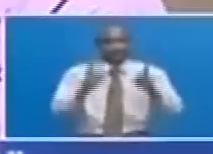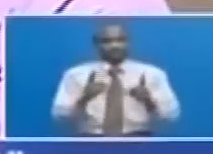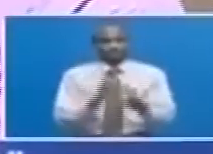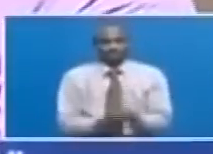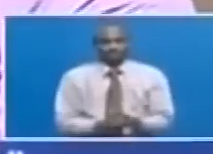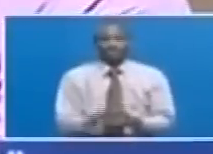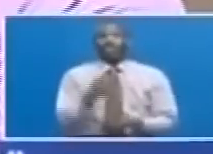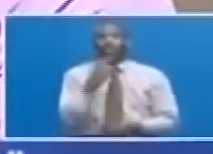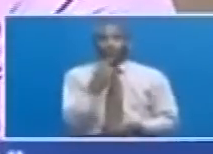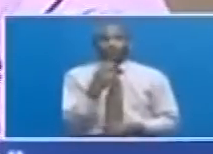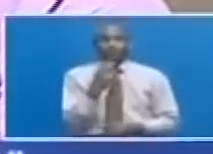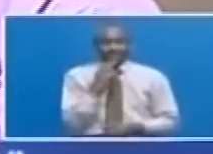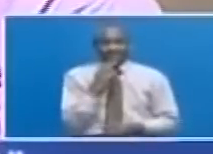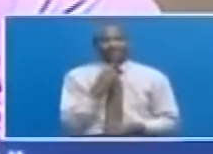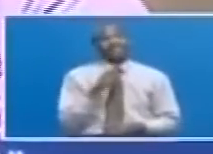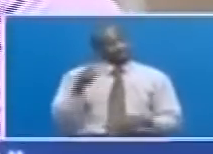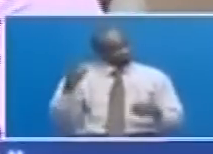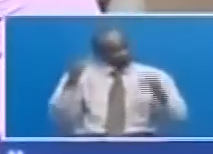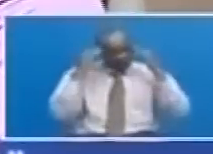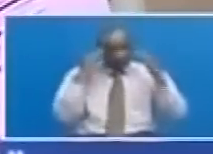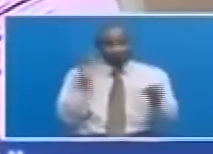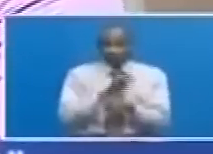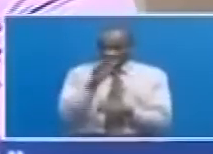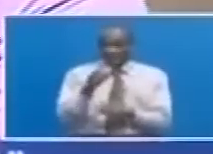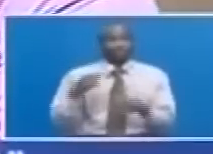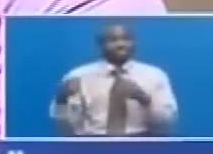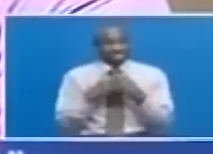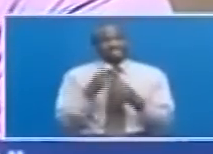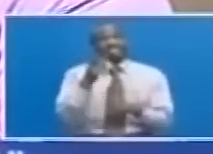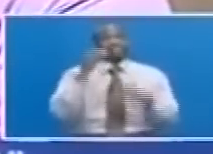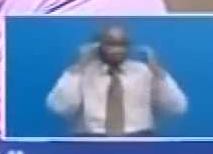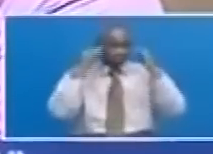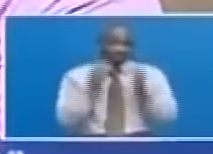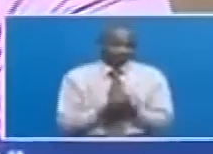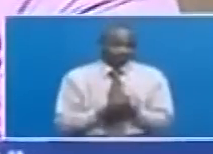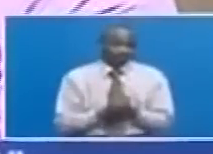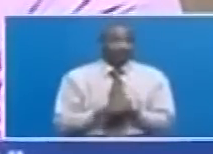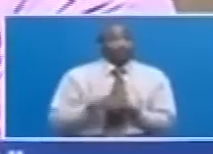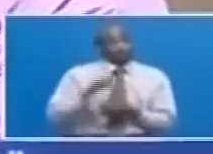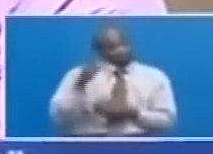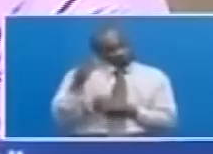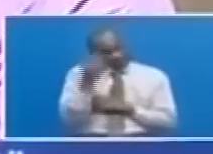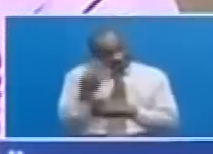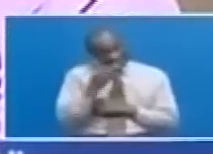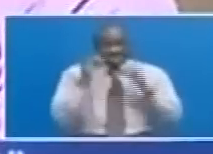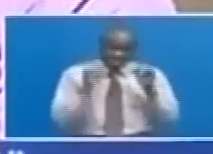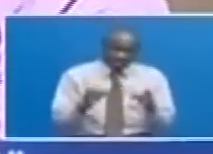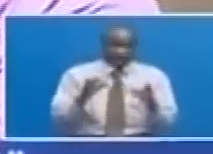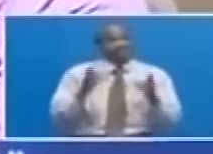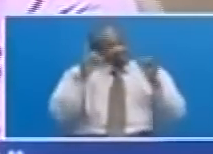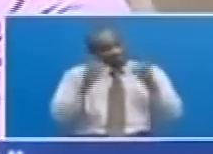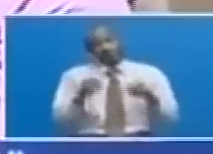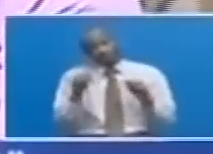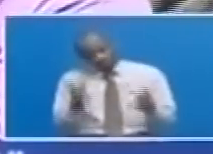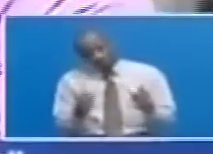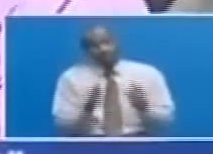On Tuesday being caught in full to challenge this order. So that on Wednesday, if a ruling is on the same day